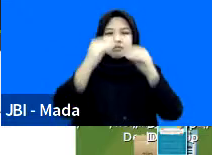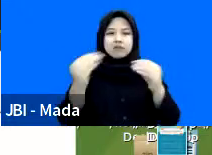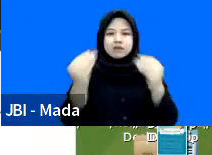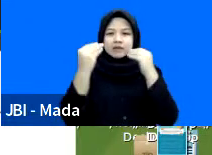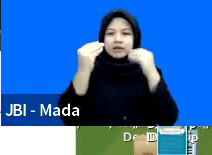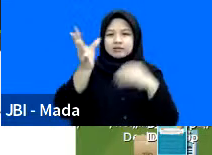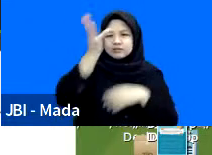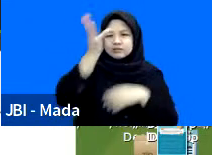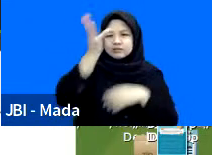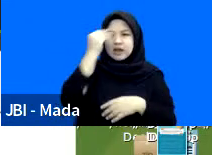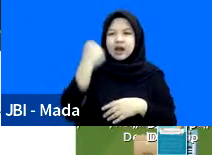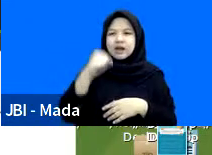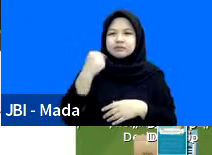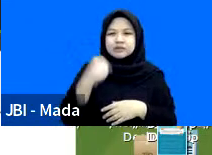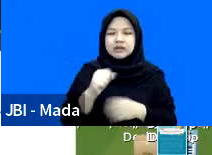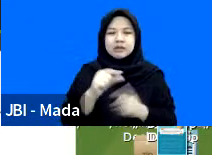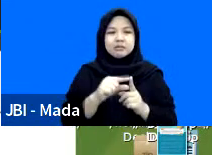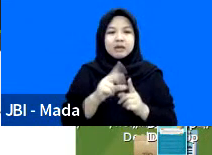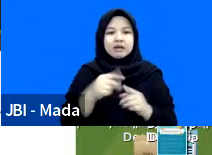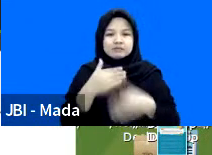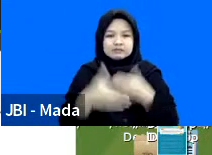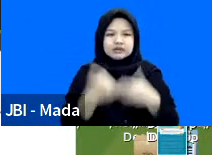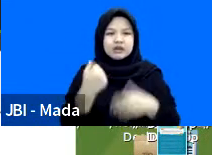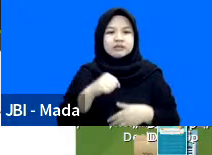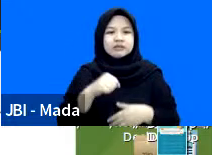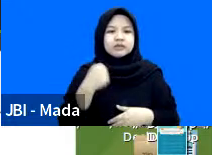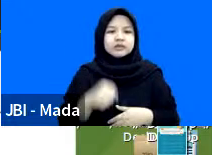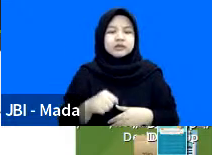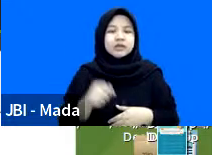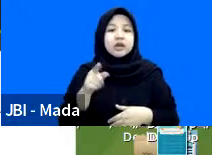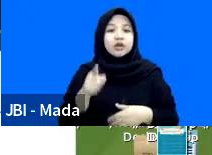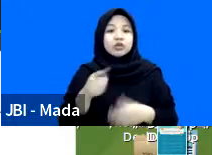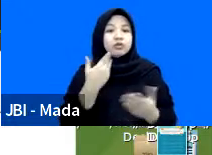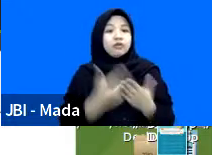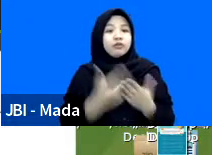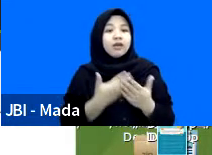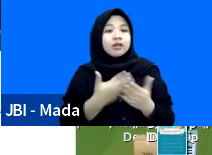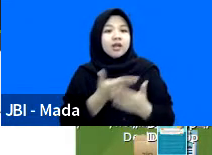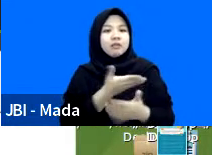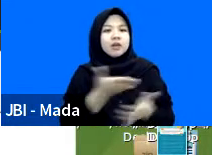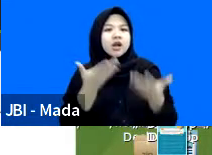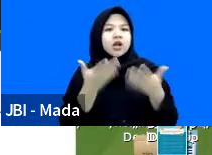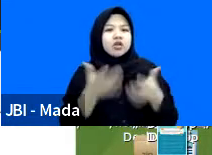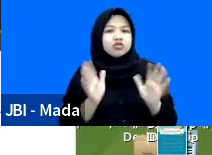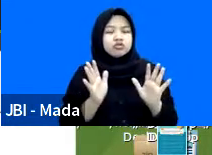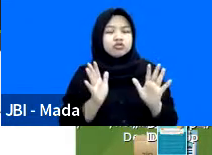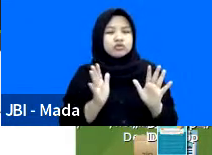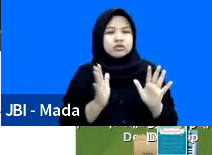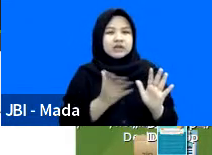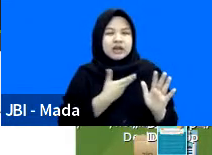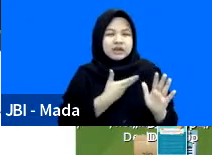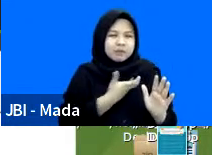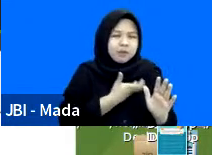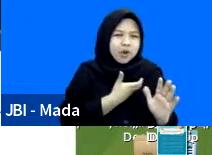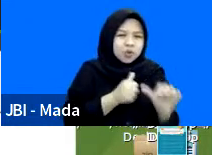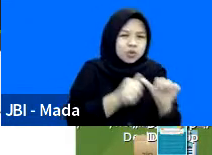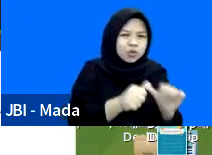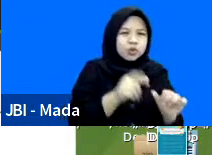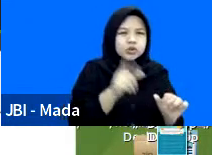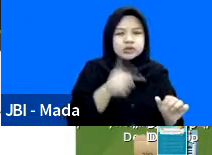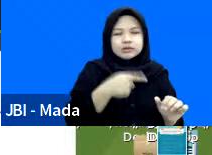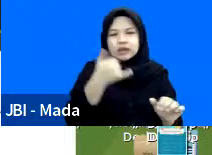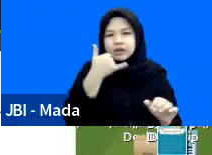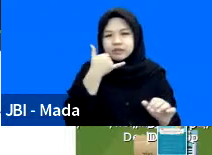are connected to the fact that they have become addicted to the devices that they have been given at home. And parents are repeatedly asking, saying, can you